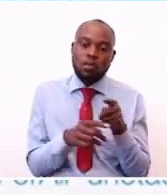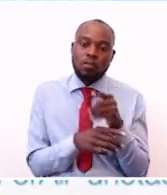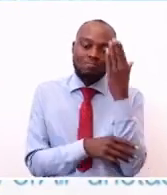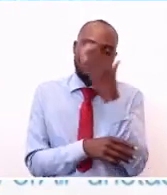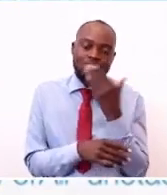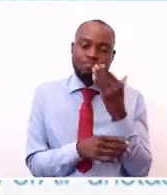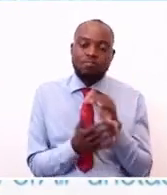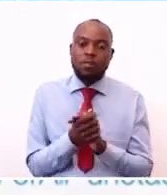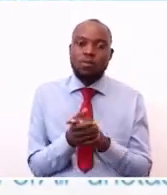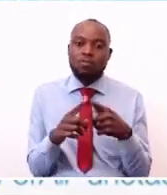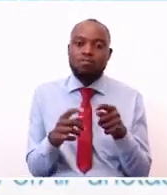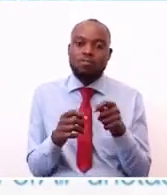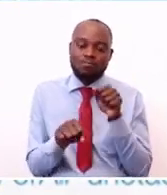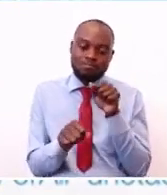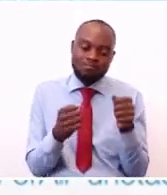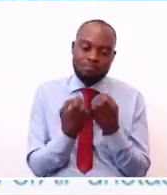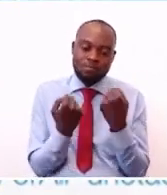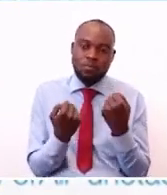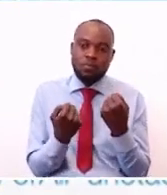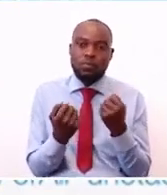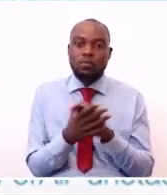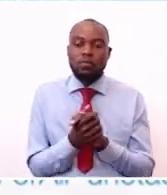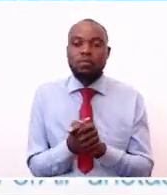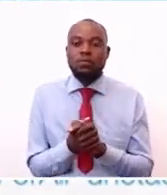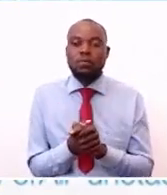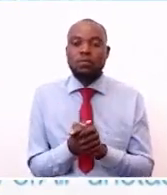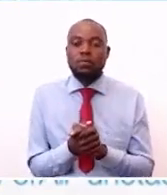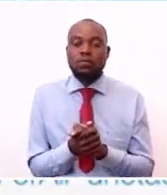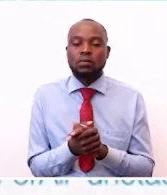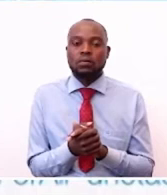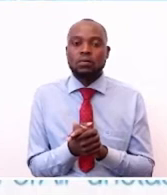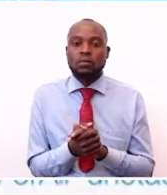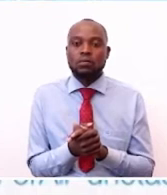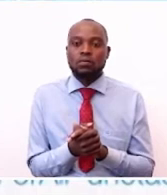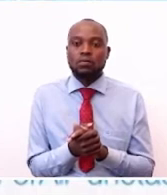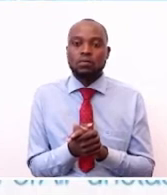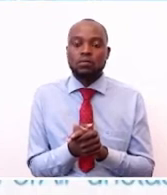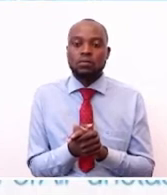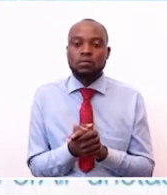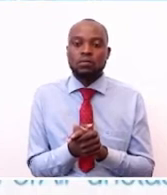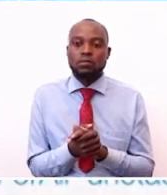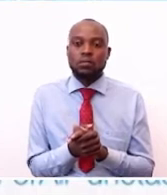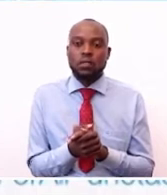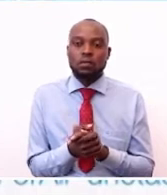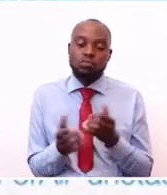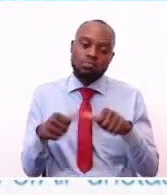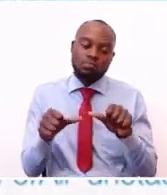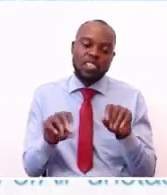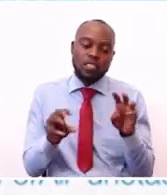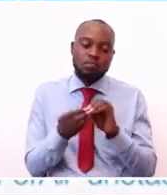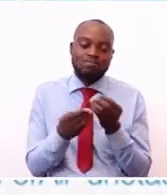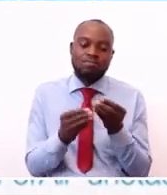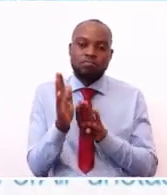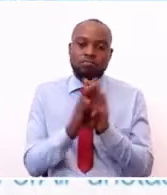into emergency social and economic support. We are starting to, as I've mentioned before, this